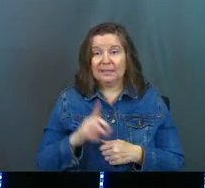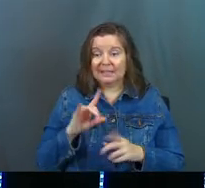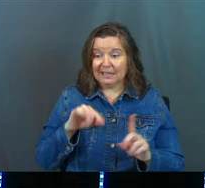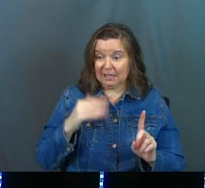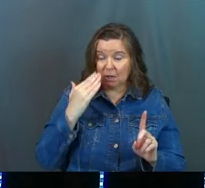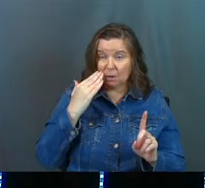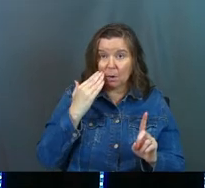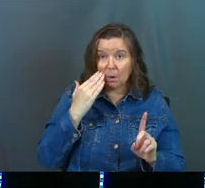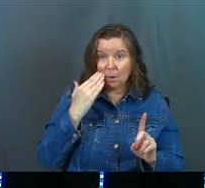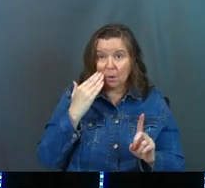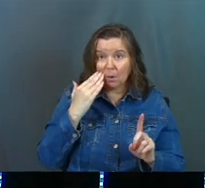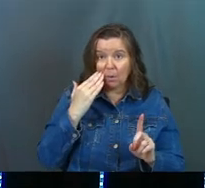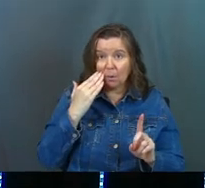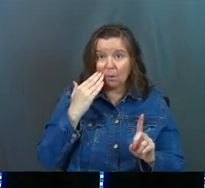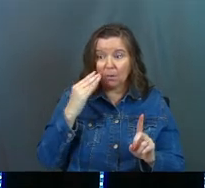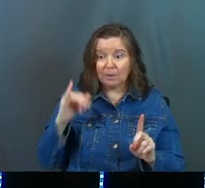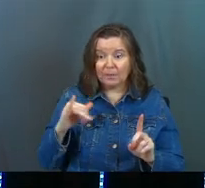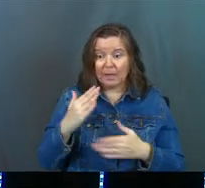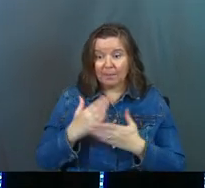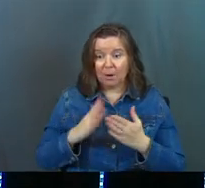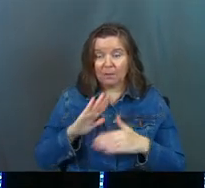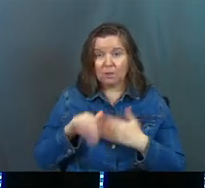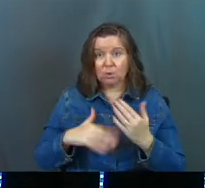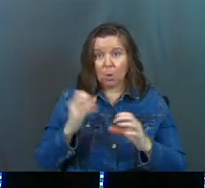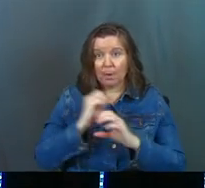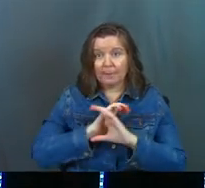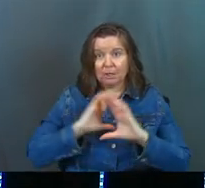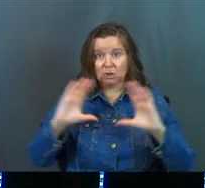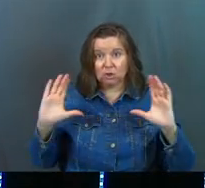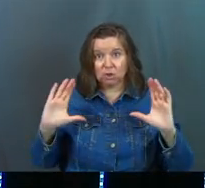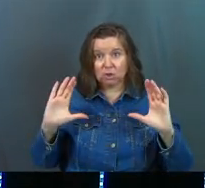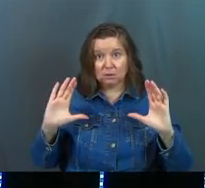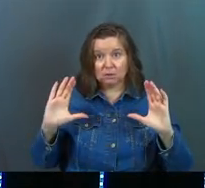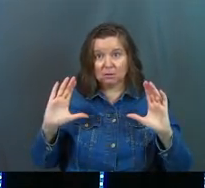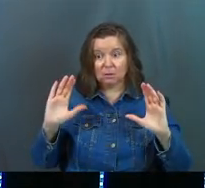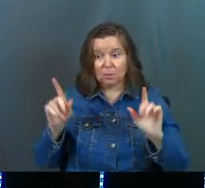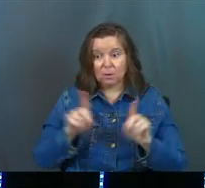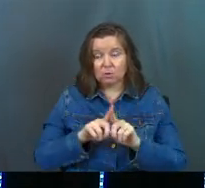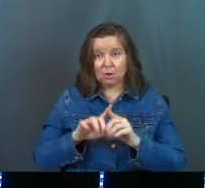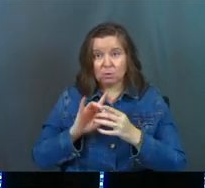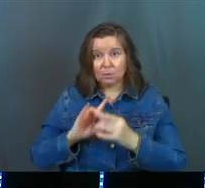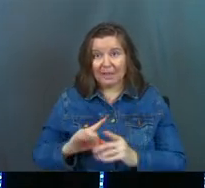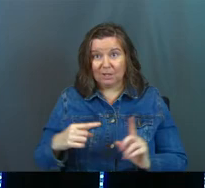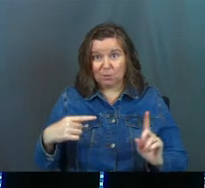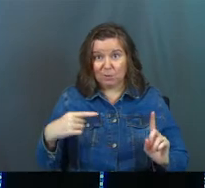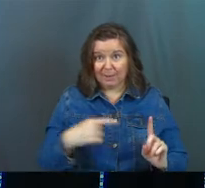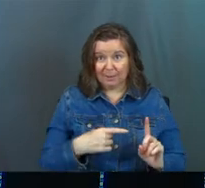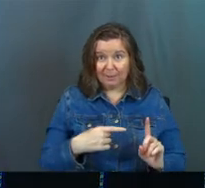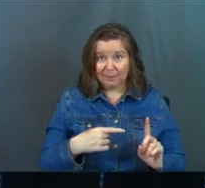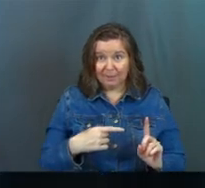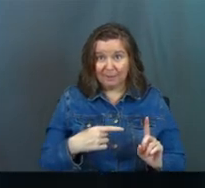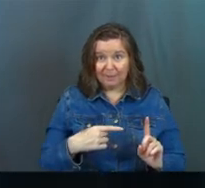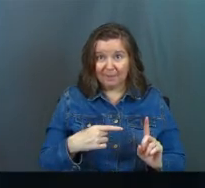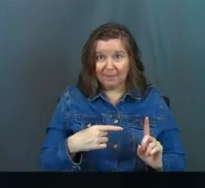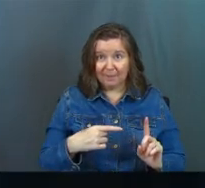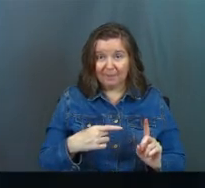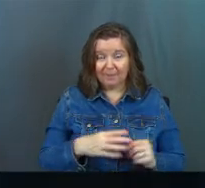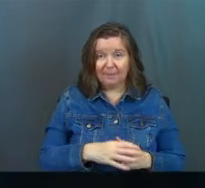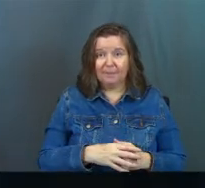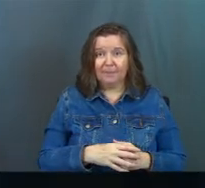Did he know that part of this whole picture was also related to him?